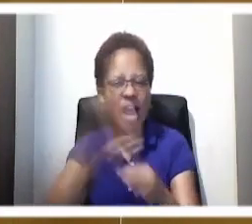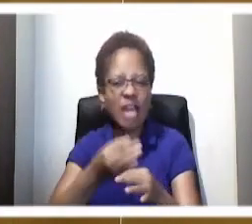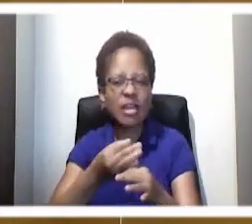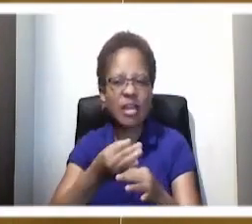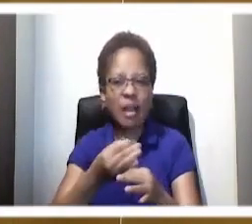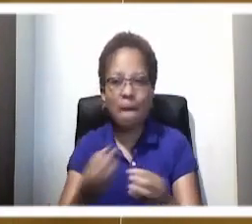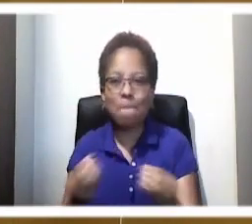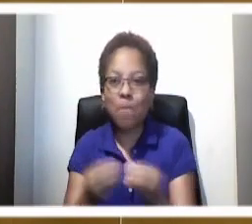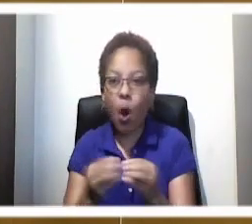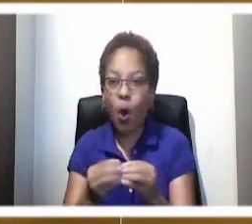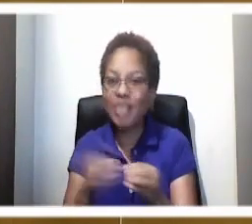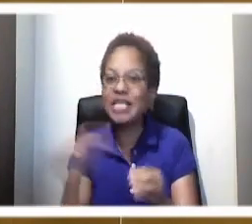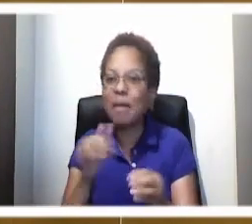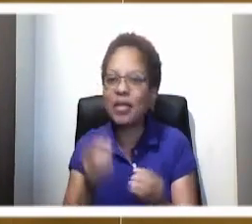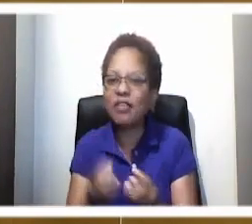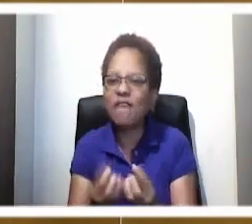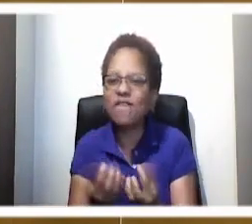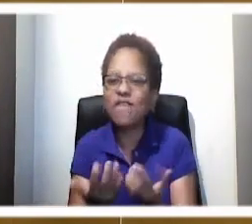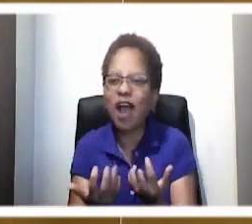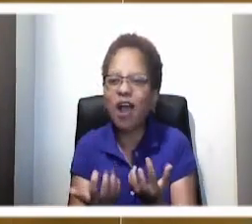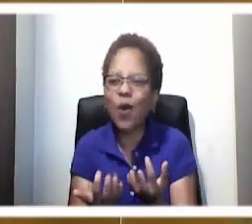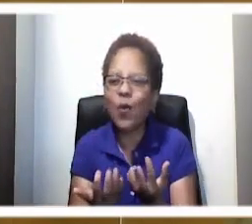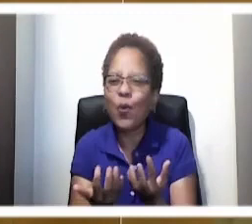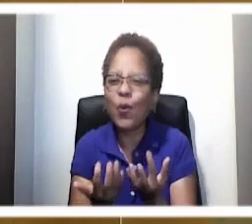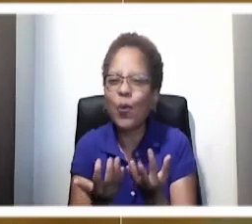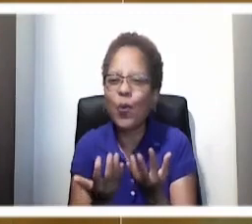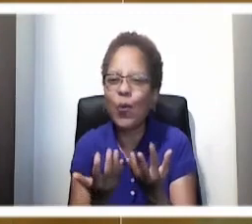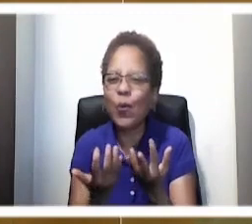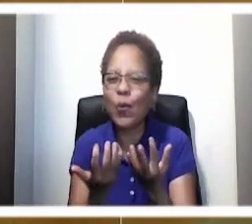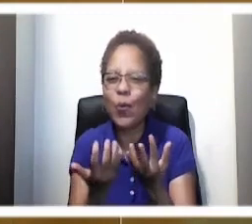extinguished. How can we do this?